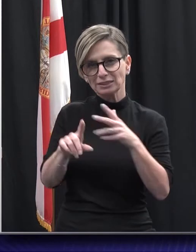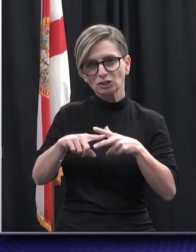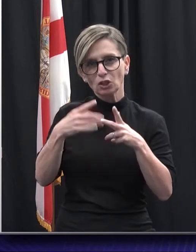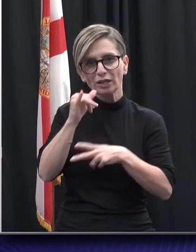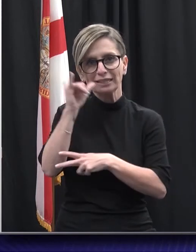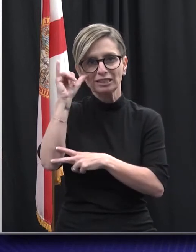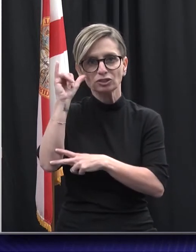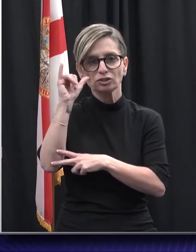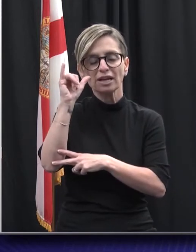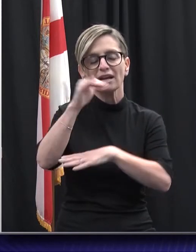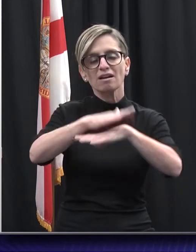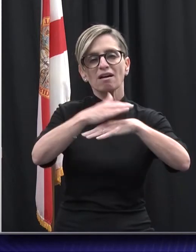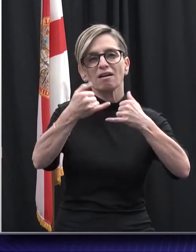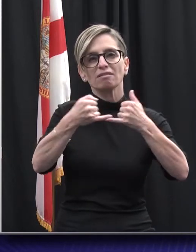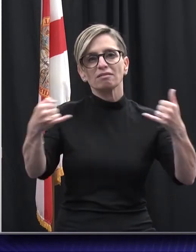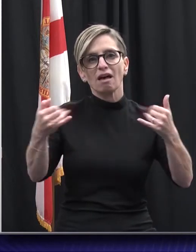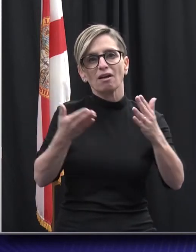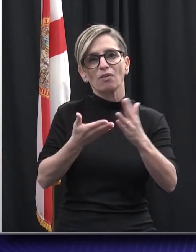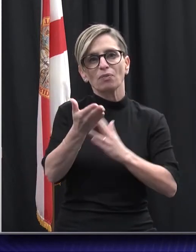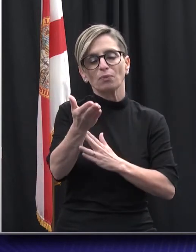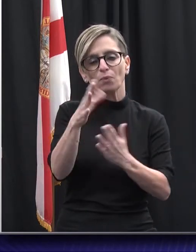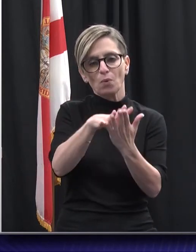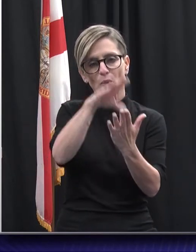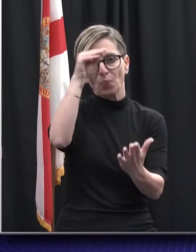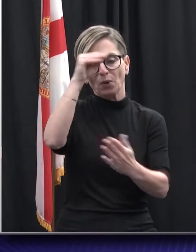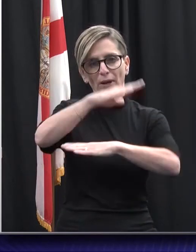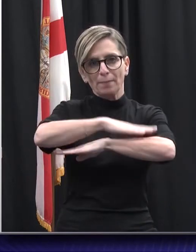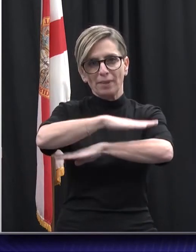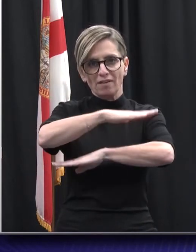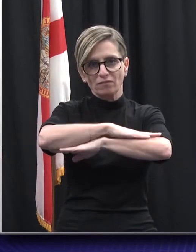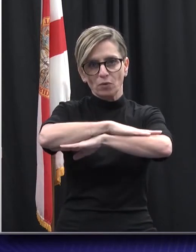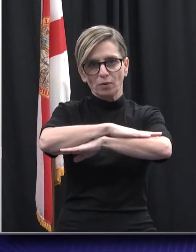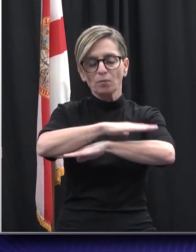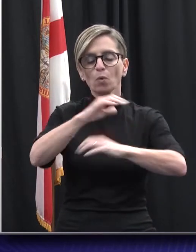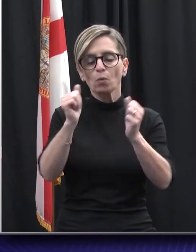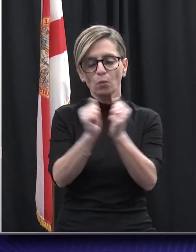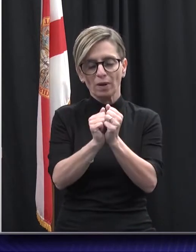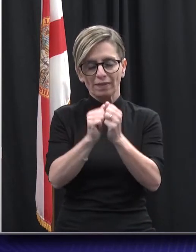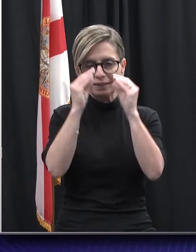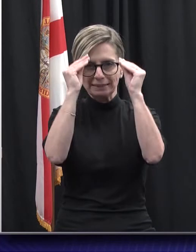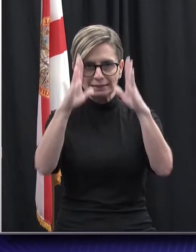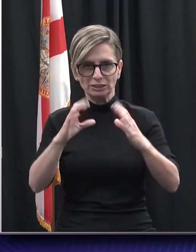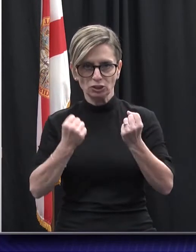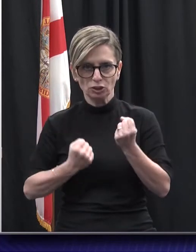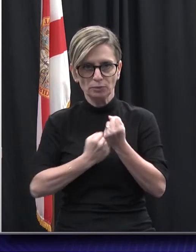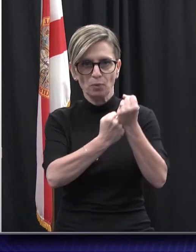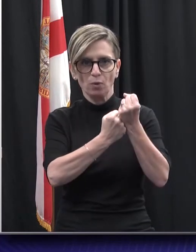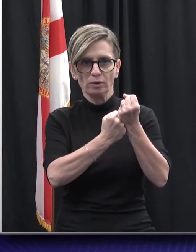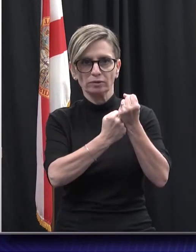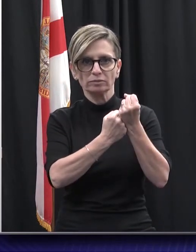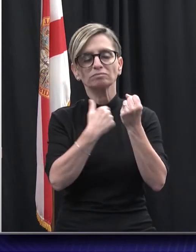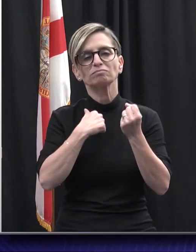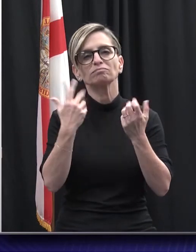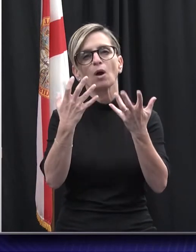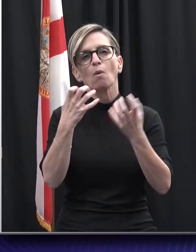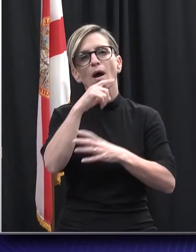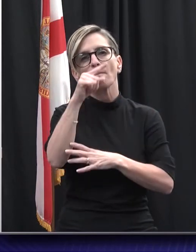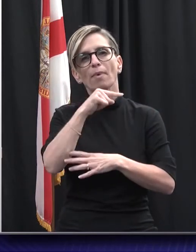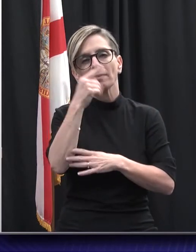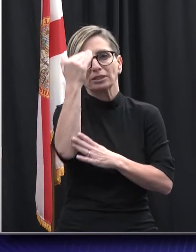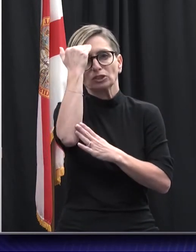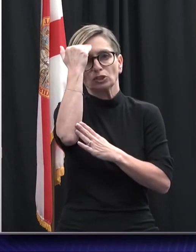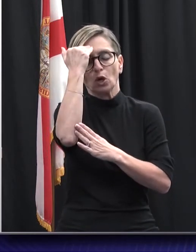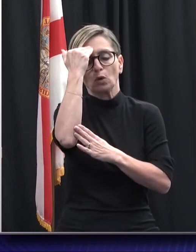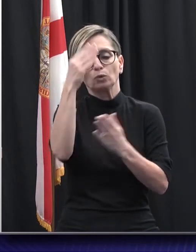online through our learning platform with support from their teachers. I want the public to know that the student schedules